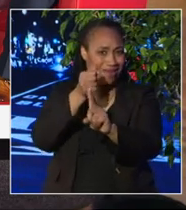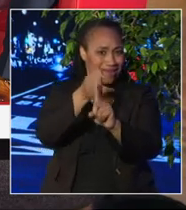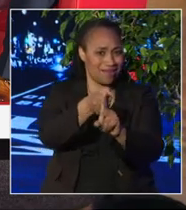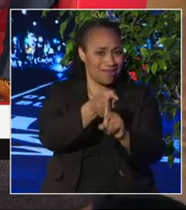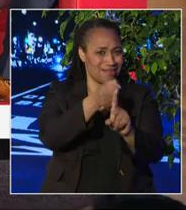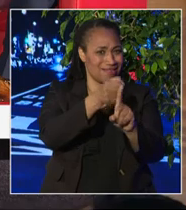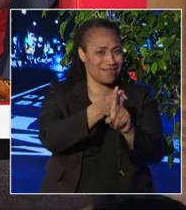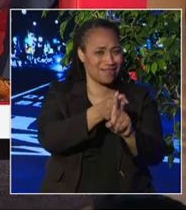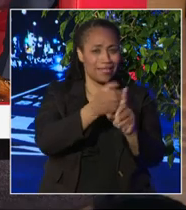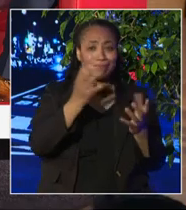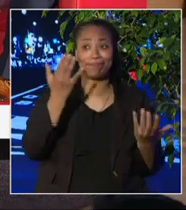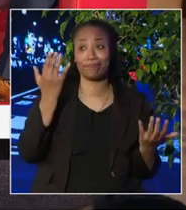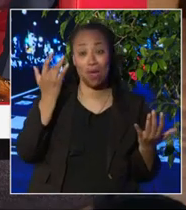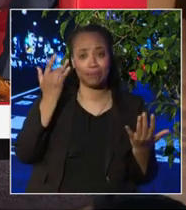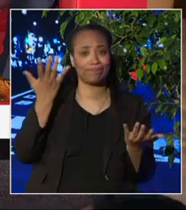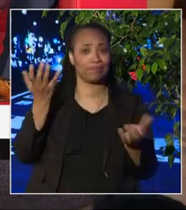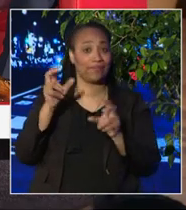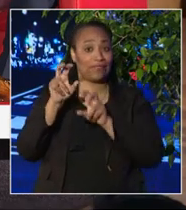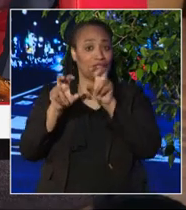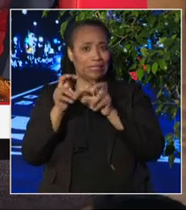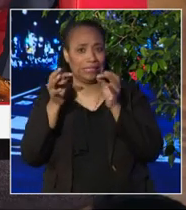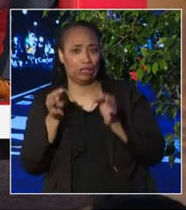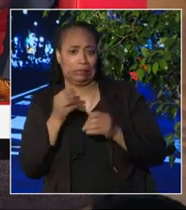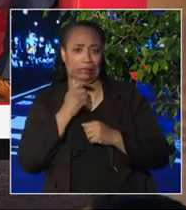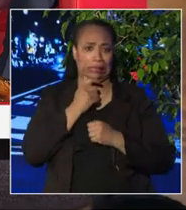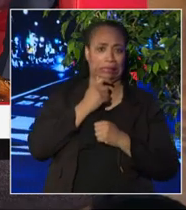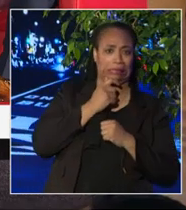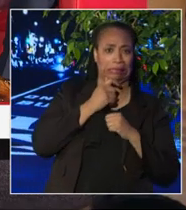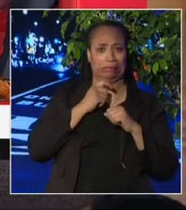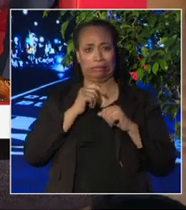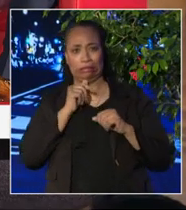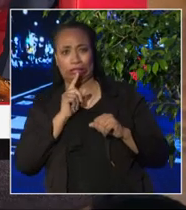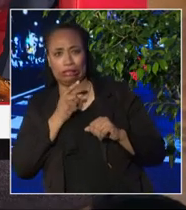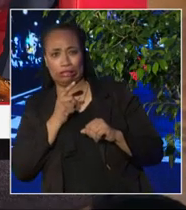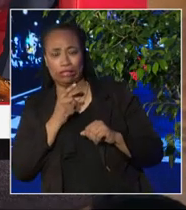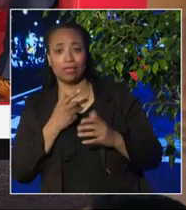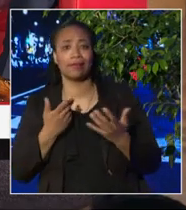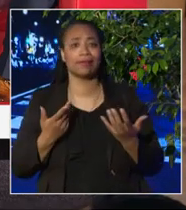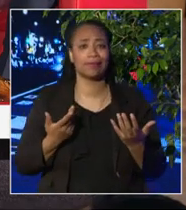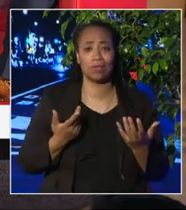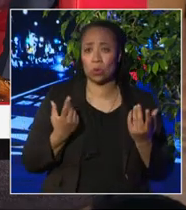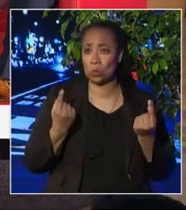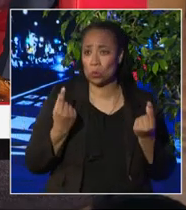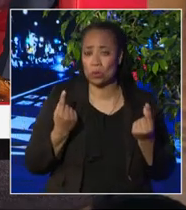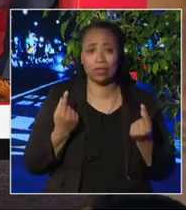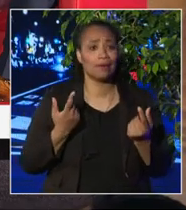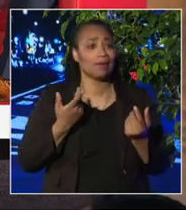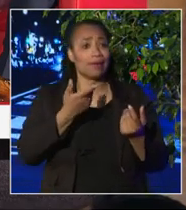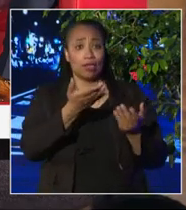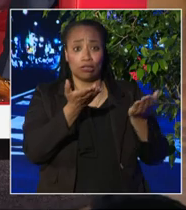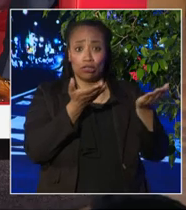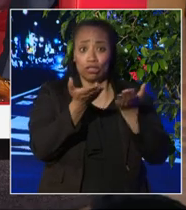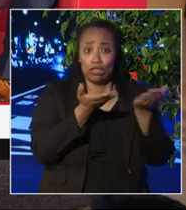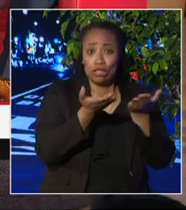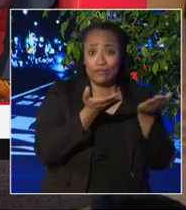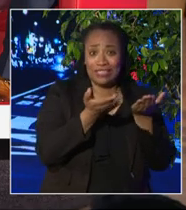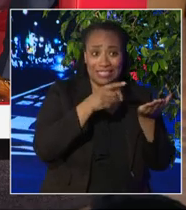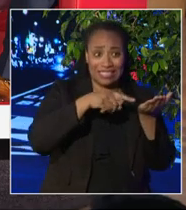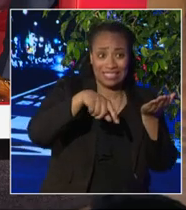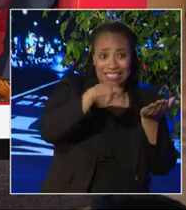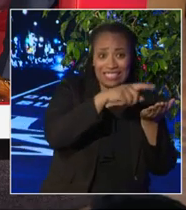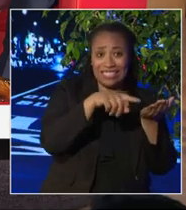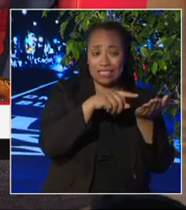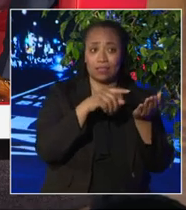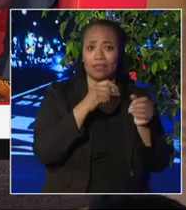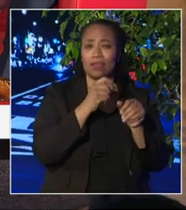to continue the services that keep us clean and safe. So it affects everything. And so we